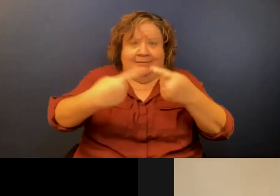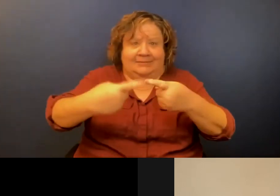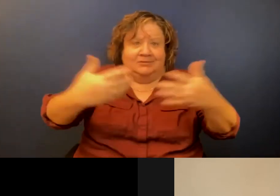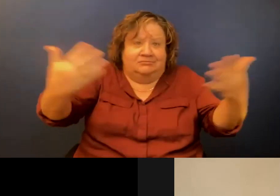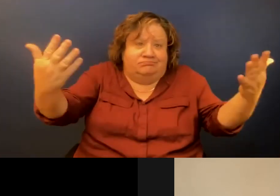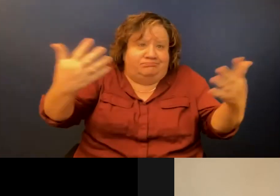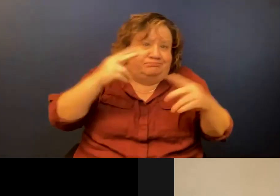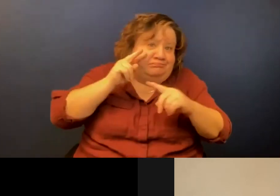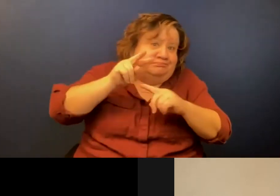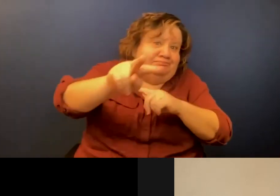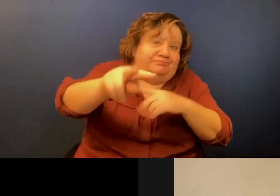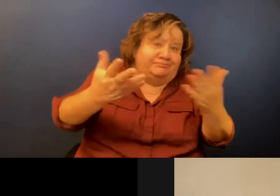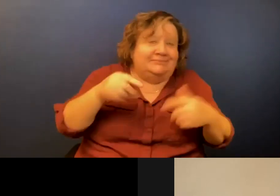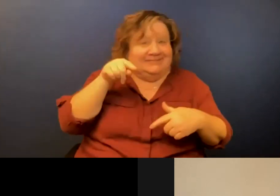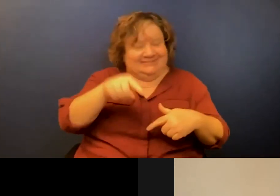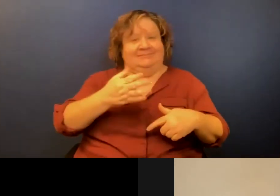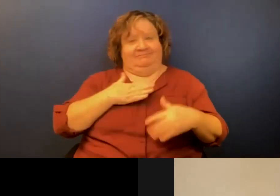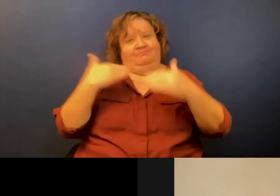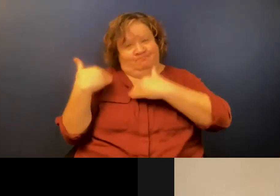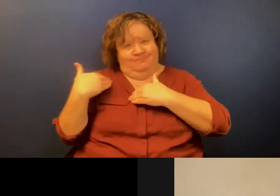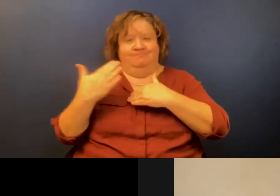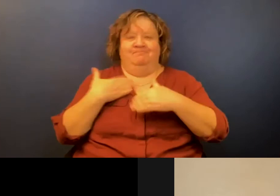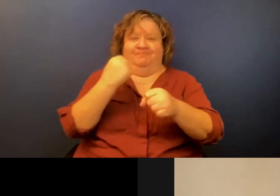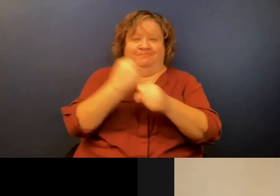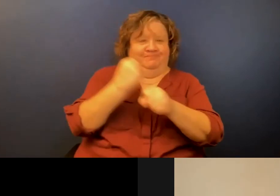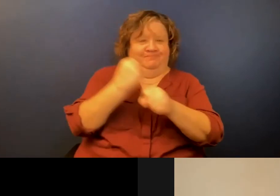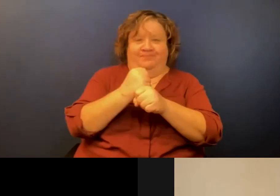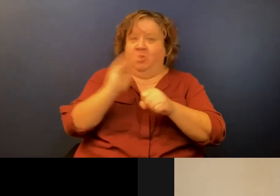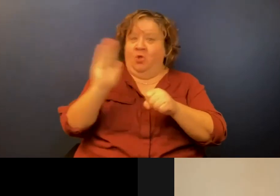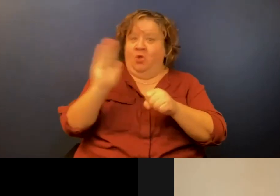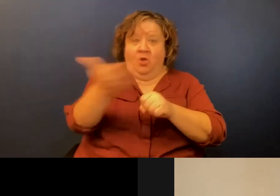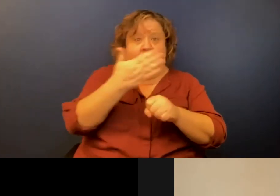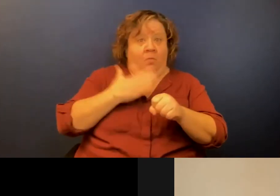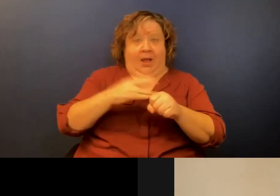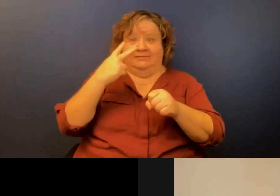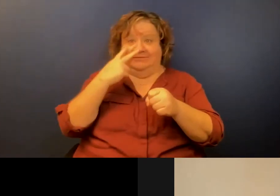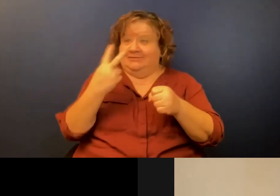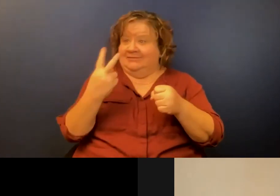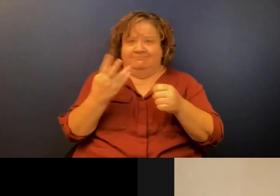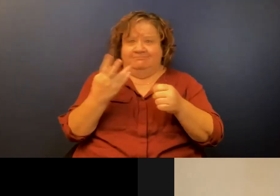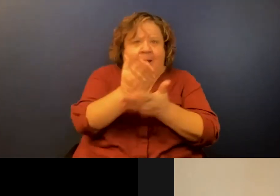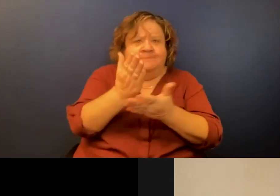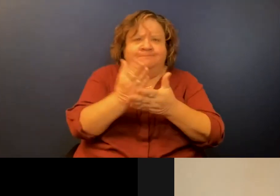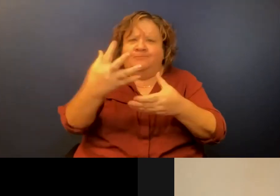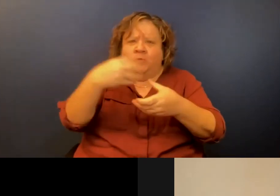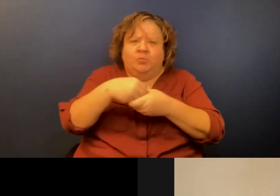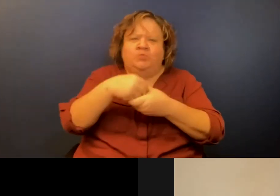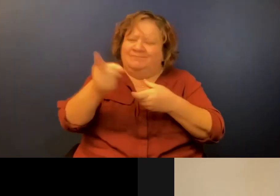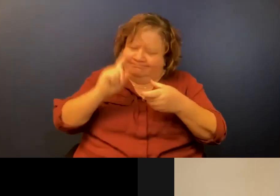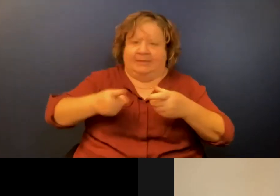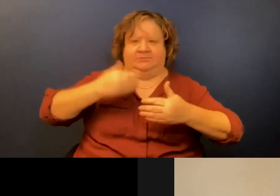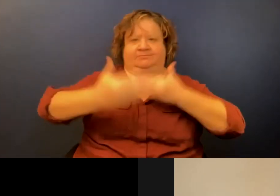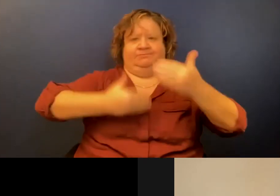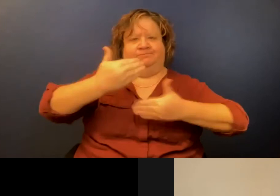to advance as much as possible. And we hope that in the next 10 years, there will be physical space as well as workspace,